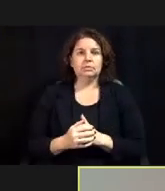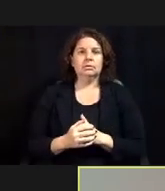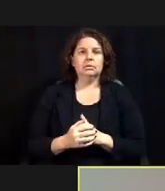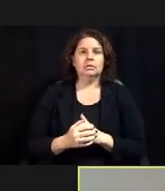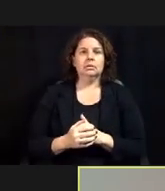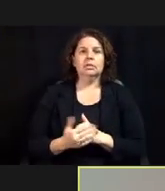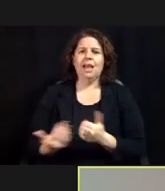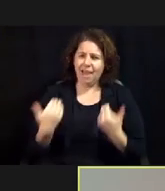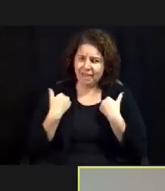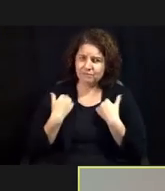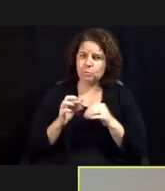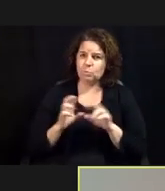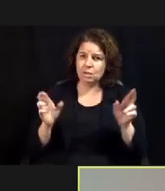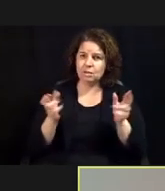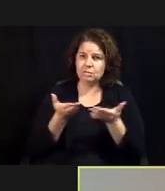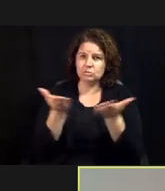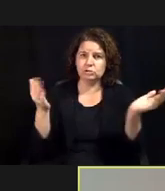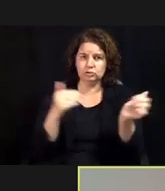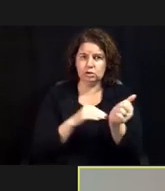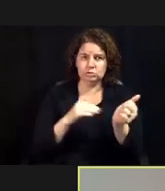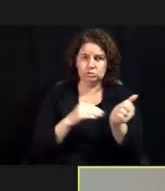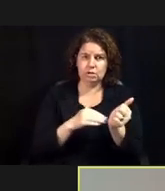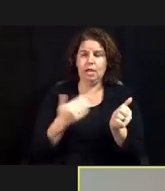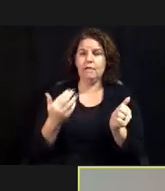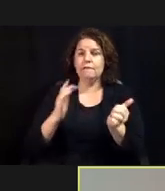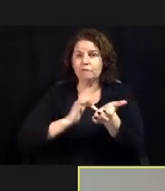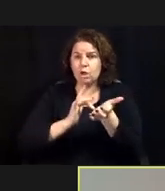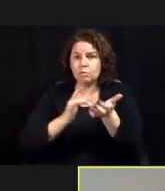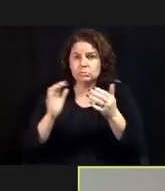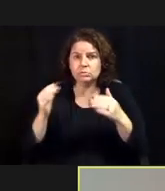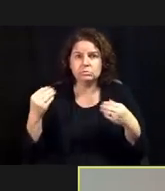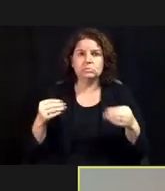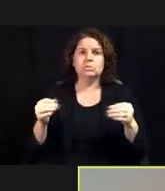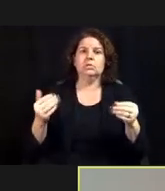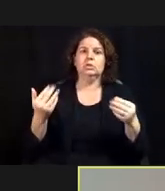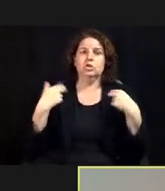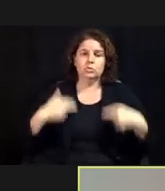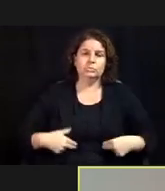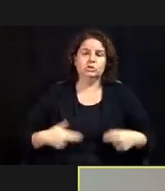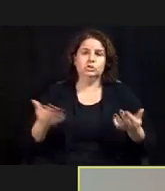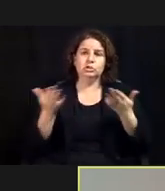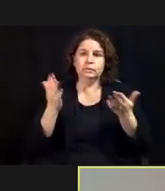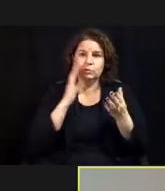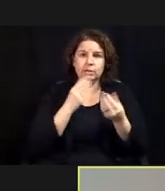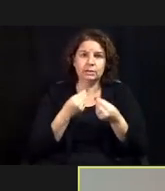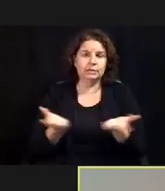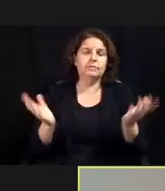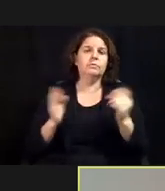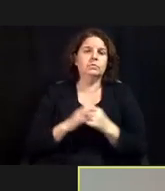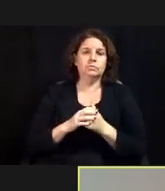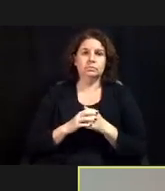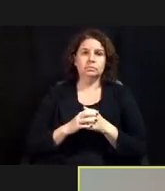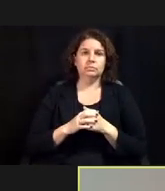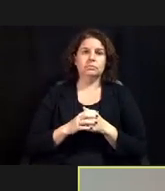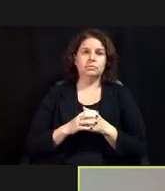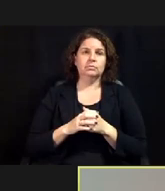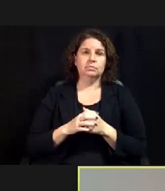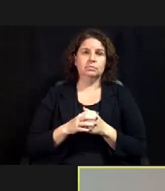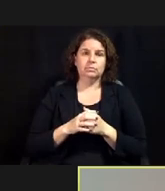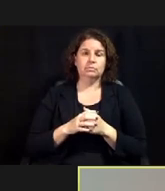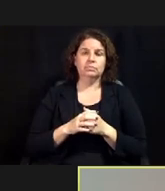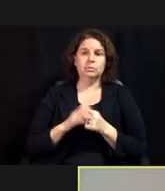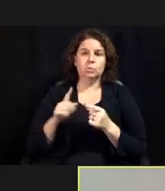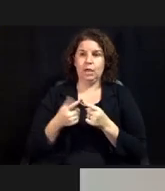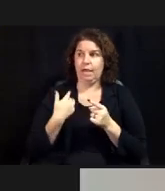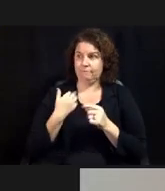it. Pharmacies have it. Health and Human Services will be distributing flu shots when we have our supply in the next few weeks. All